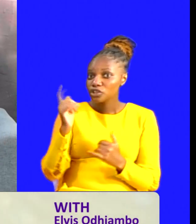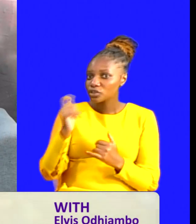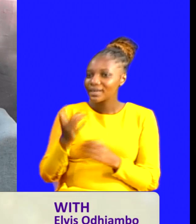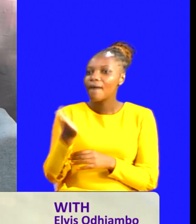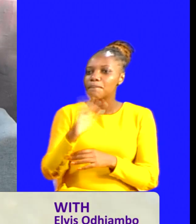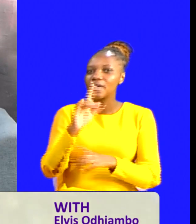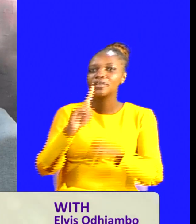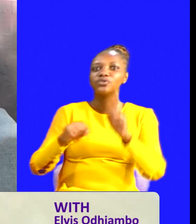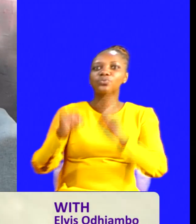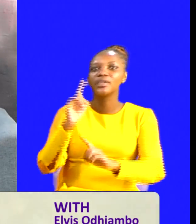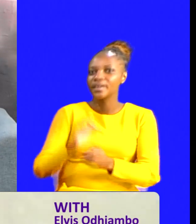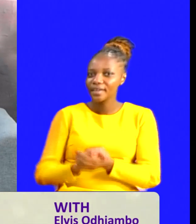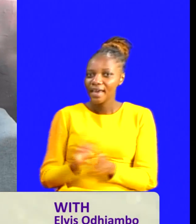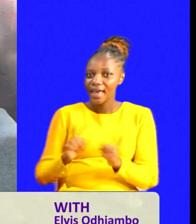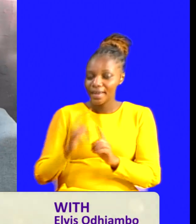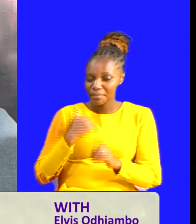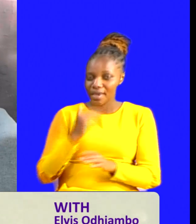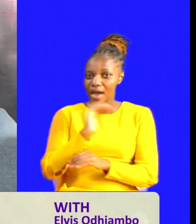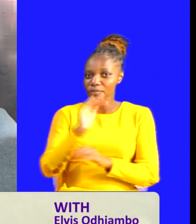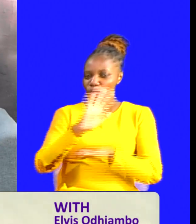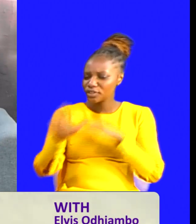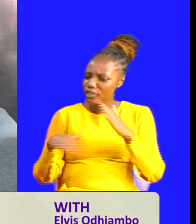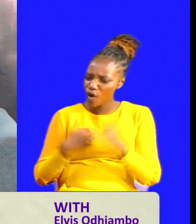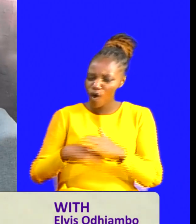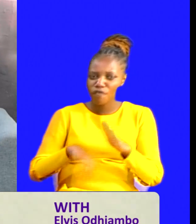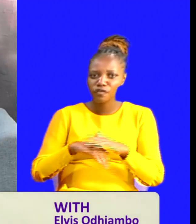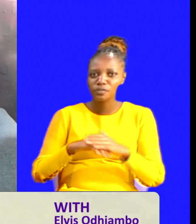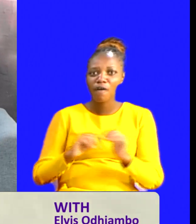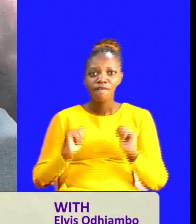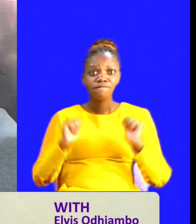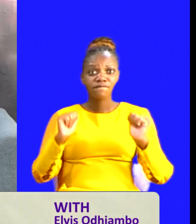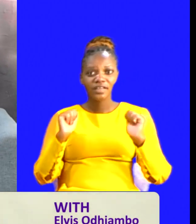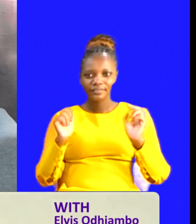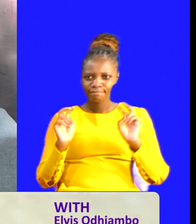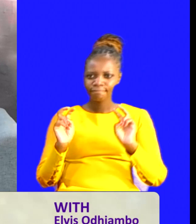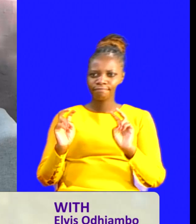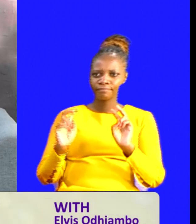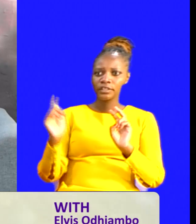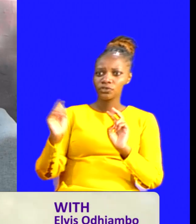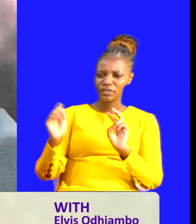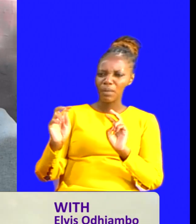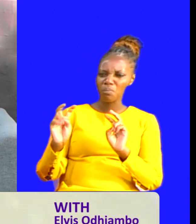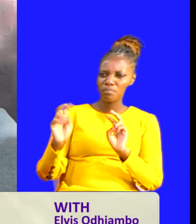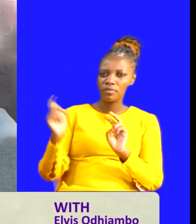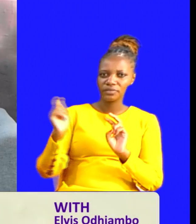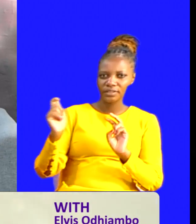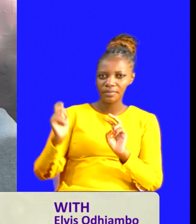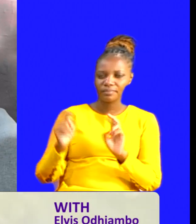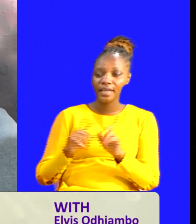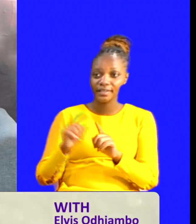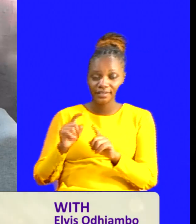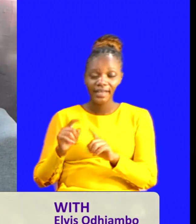to winning ways, and I'm urging all football fans to keep an eye on Tottenham this season, because when we look at